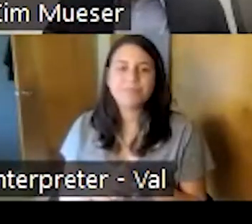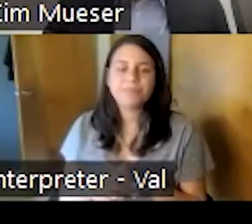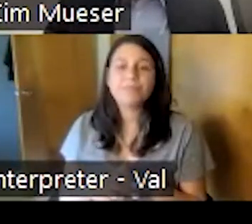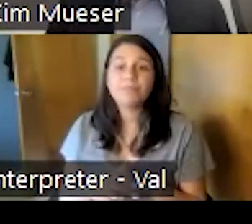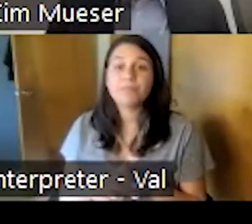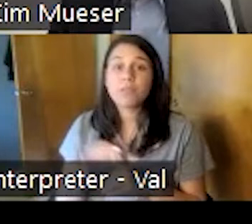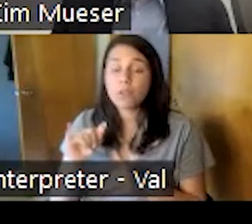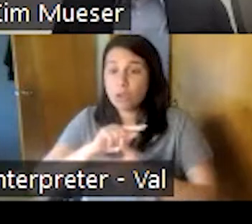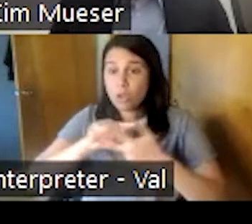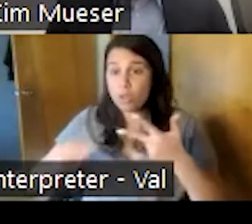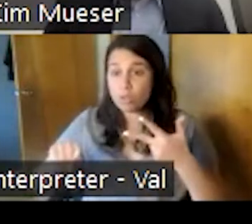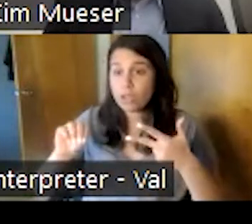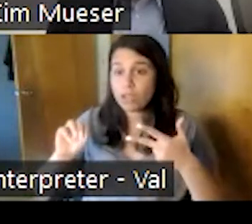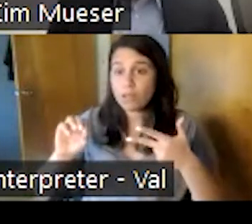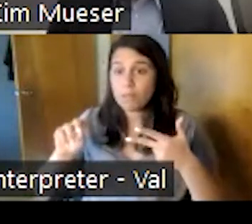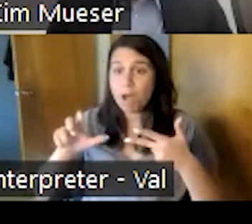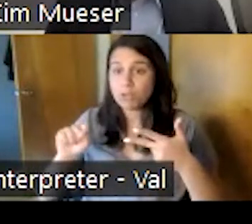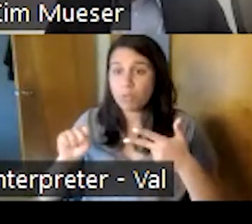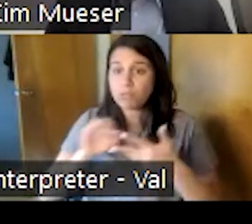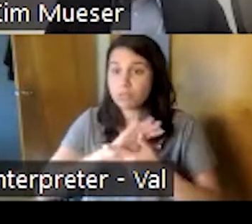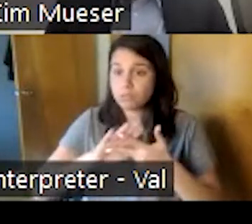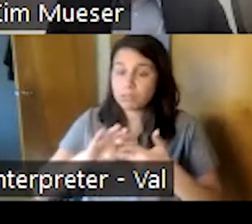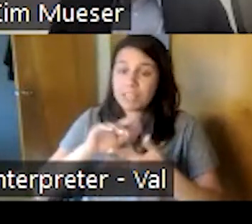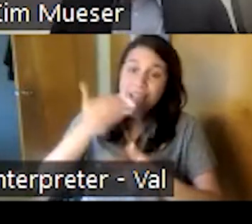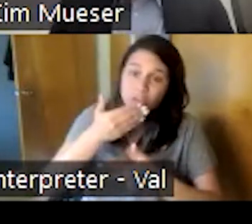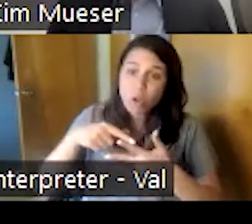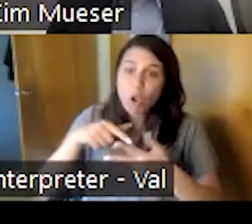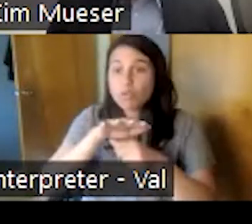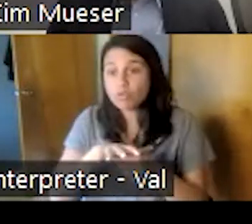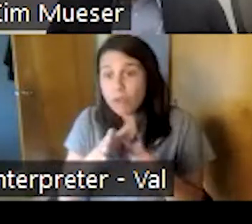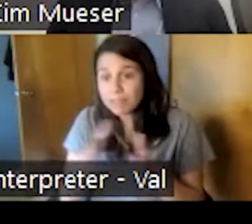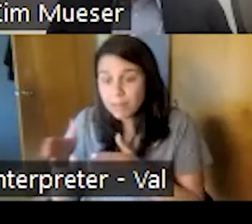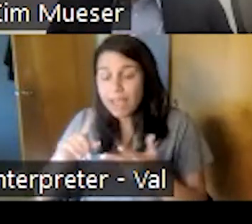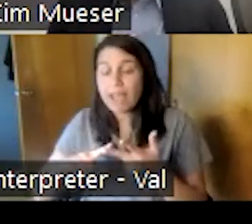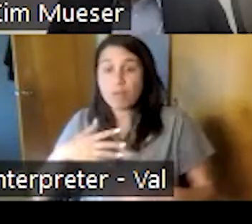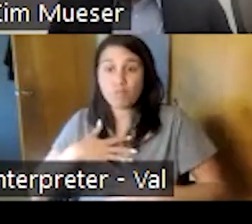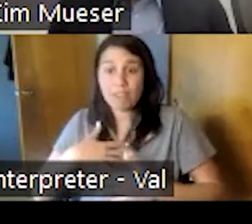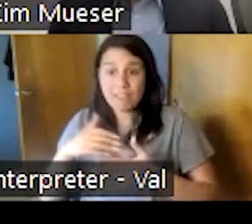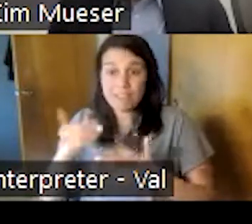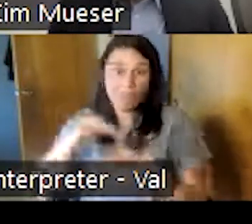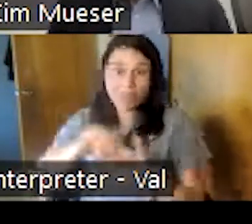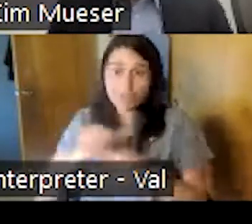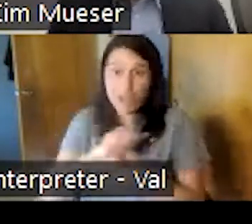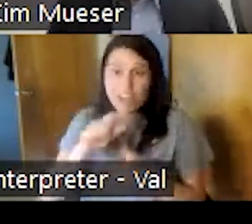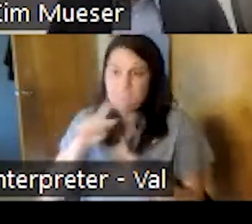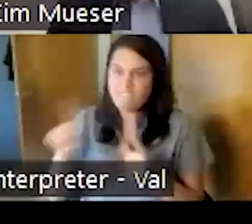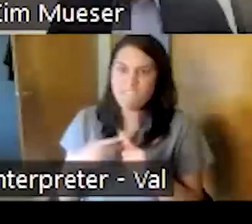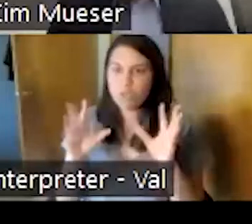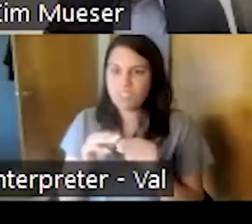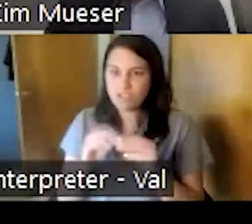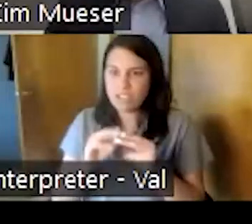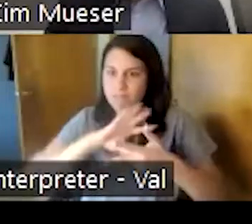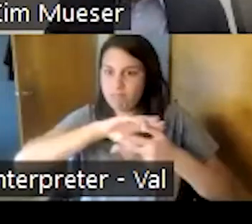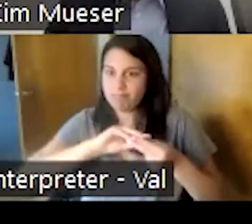3 modules of the introduction, the distress plan, breathing retraining in the first session. And of course, we follow up on